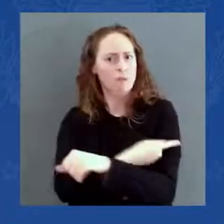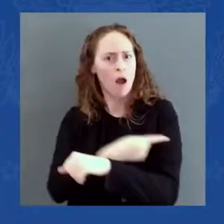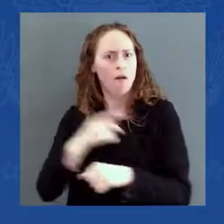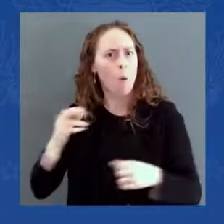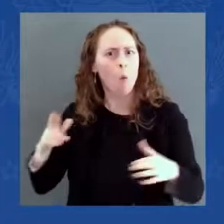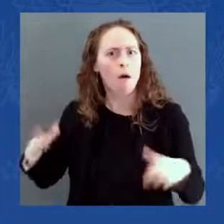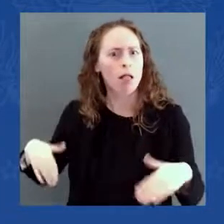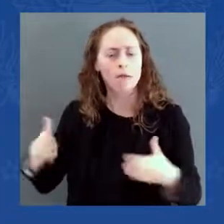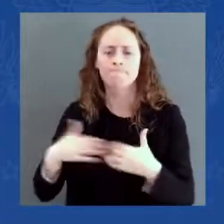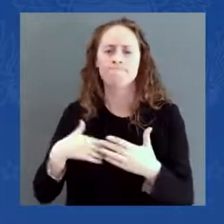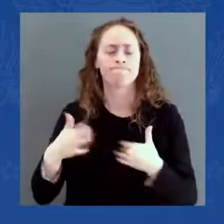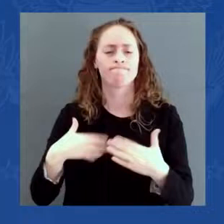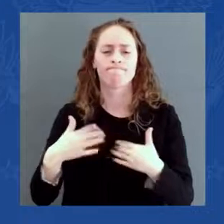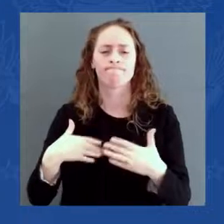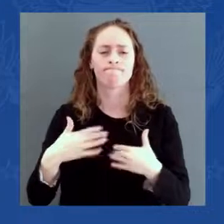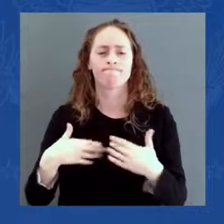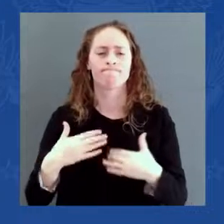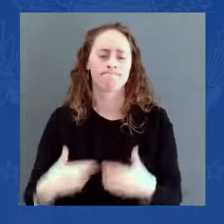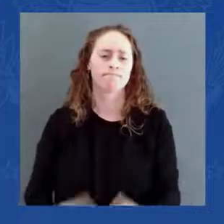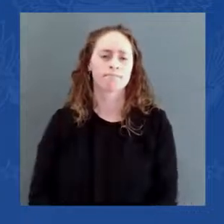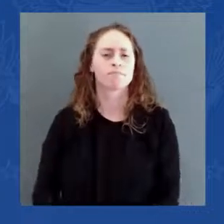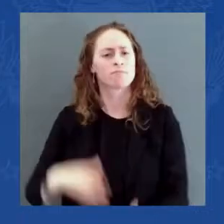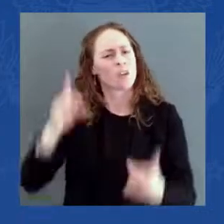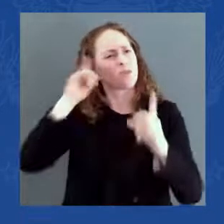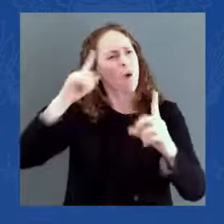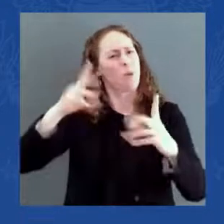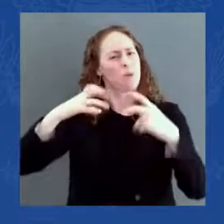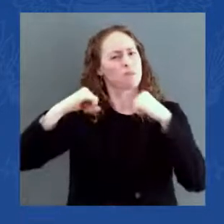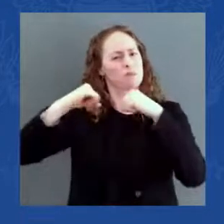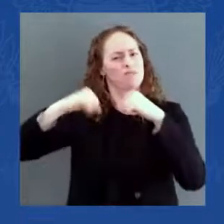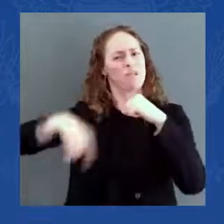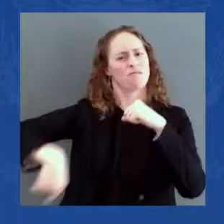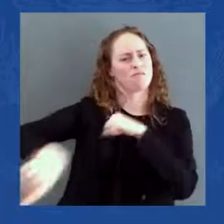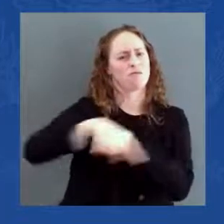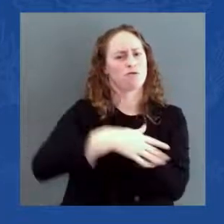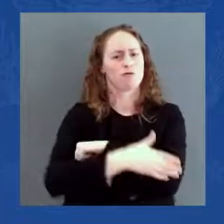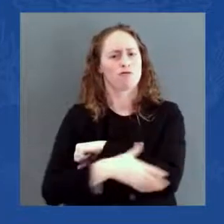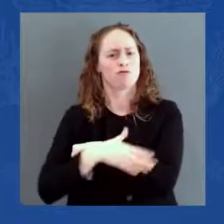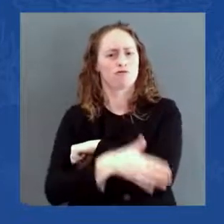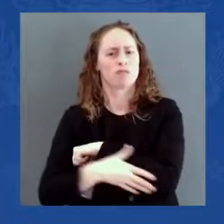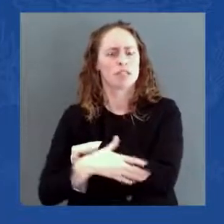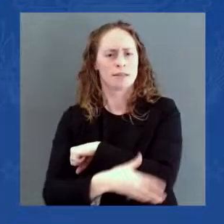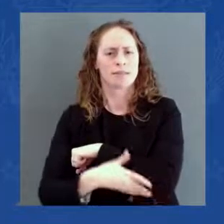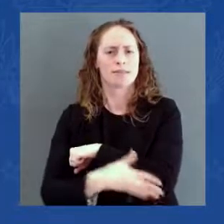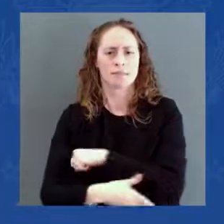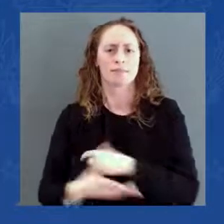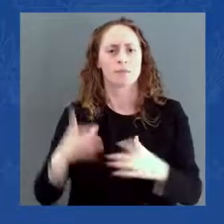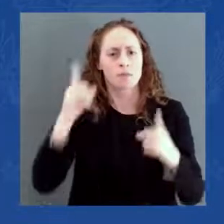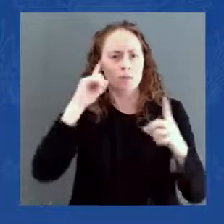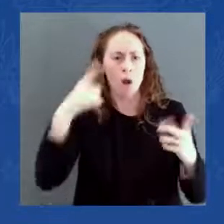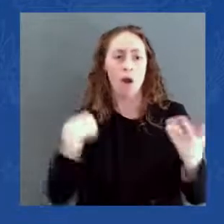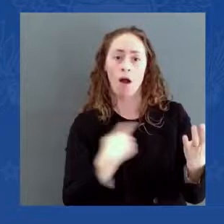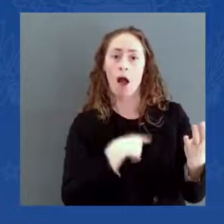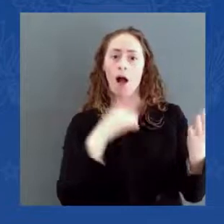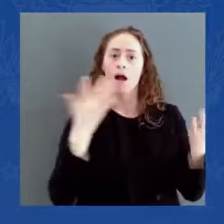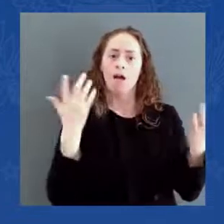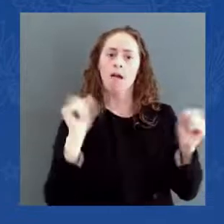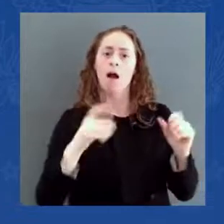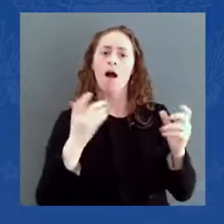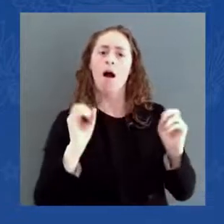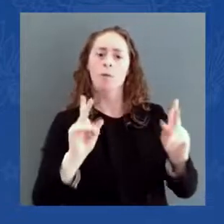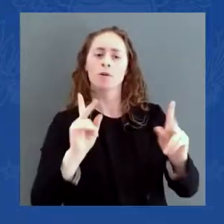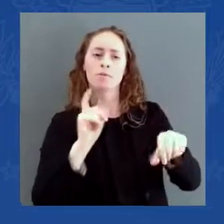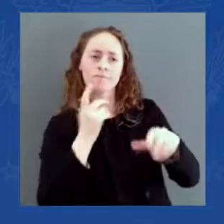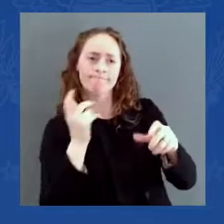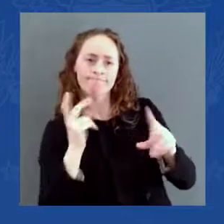scientists continue to study the Omicron variant. And we are extending the requirement, both internationally and domestically,